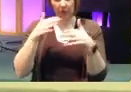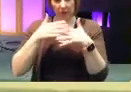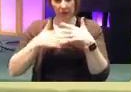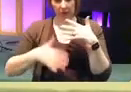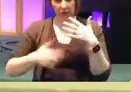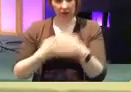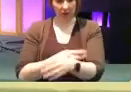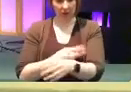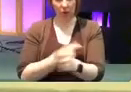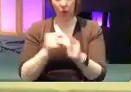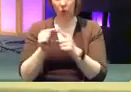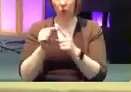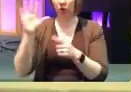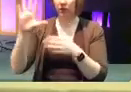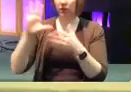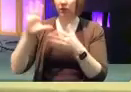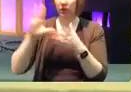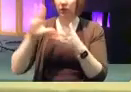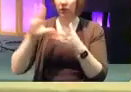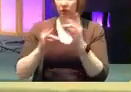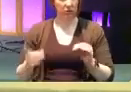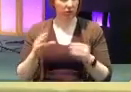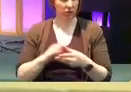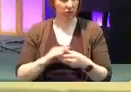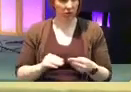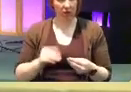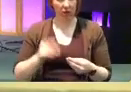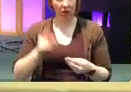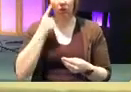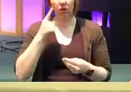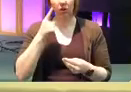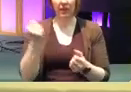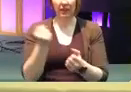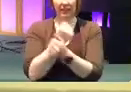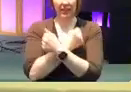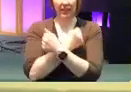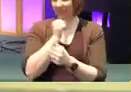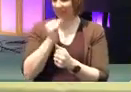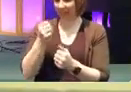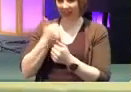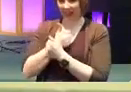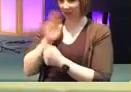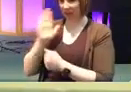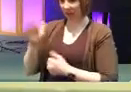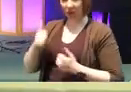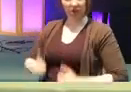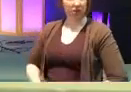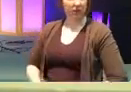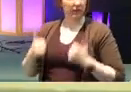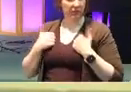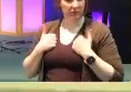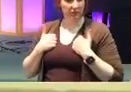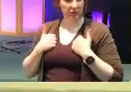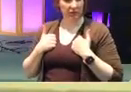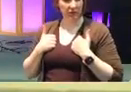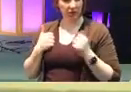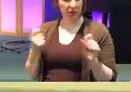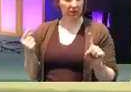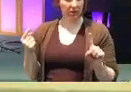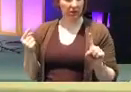the Lamb and the word of their testimony, for they loved not their lives even